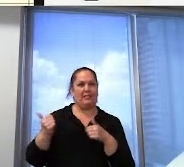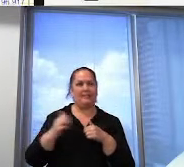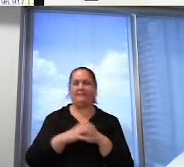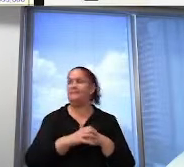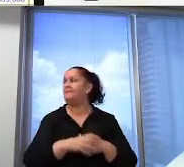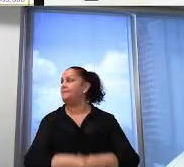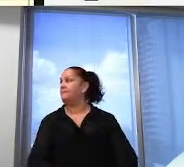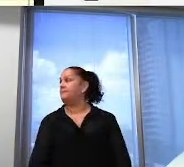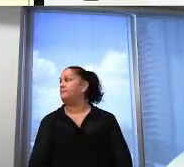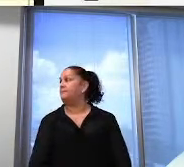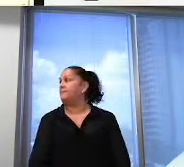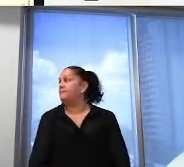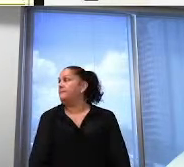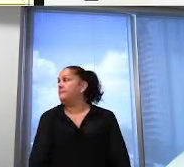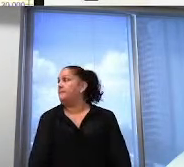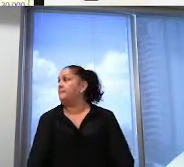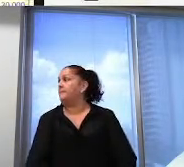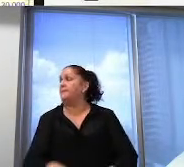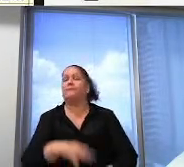operations.